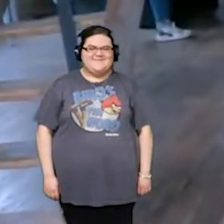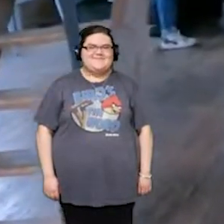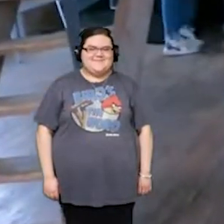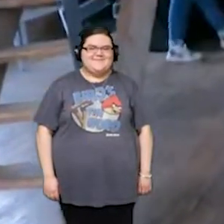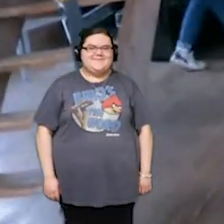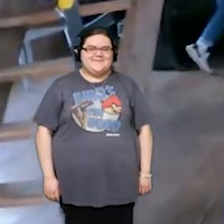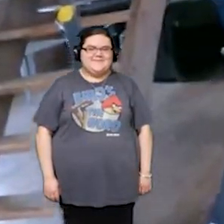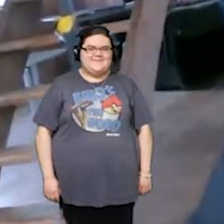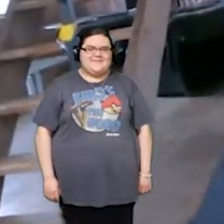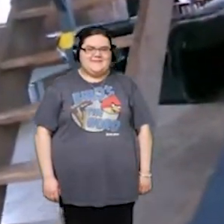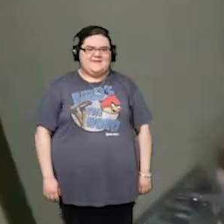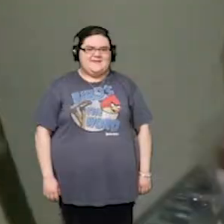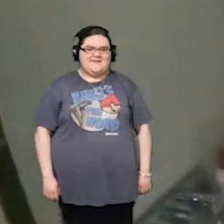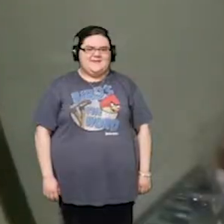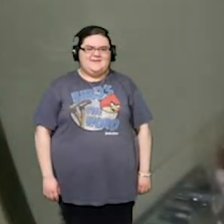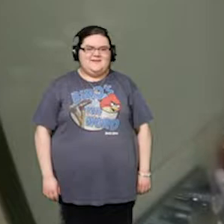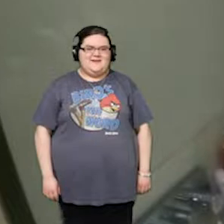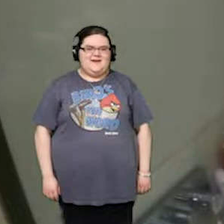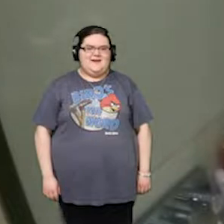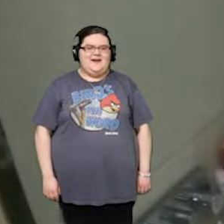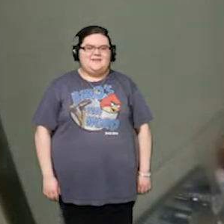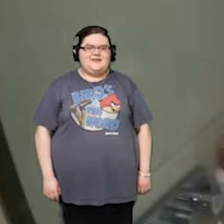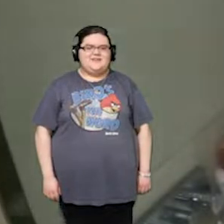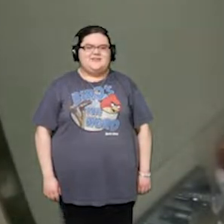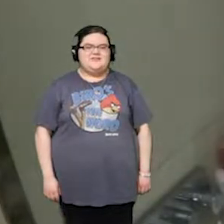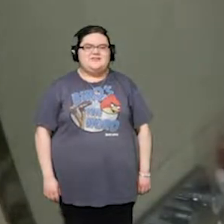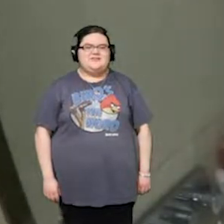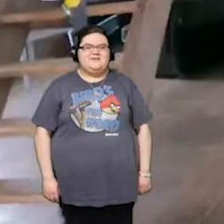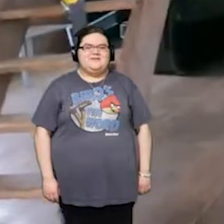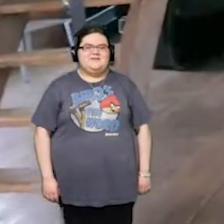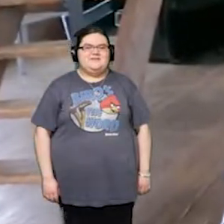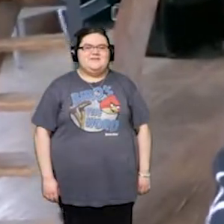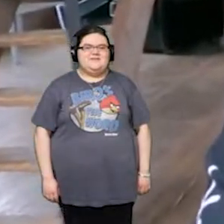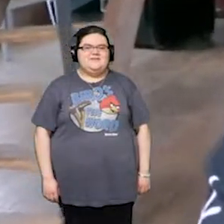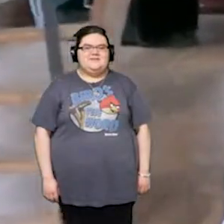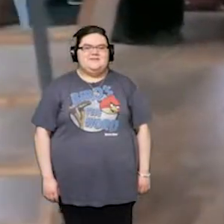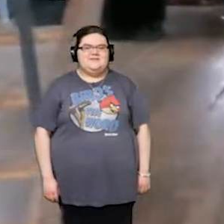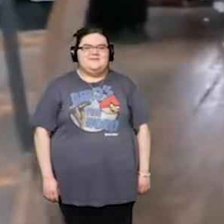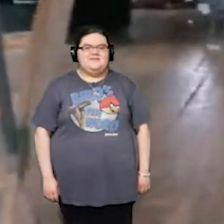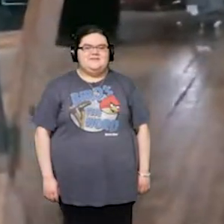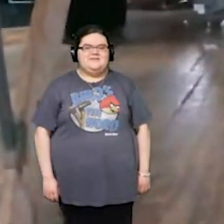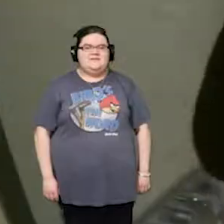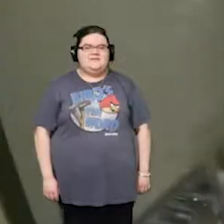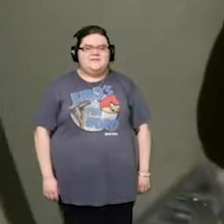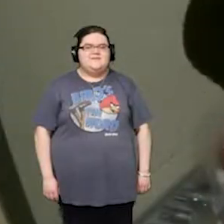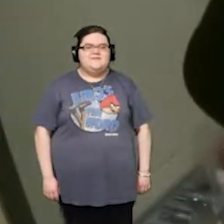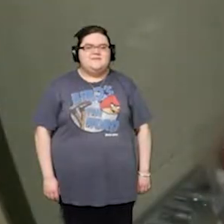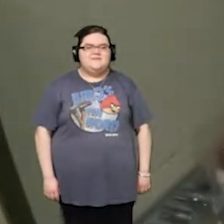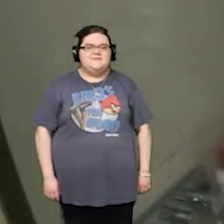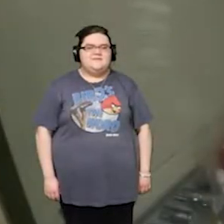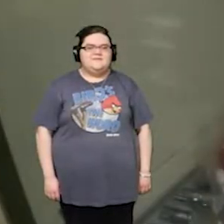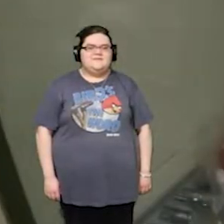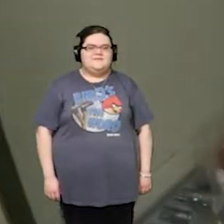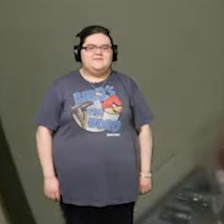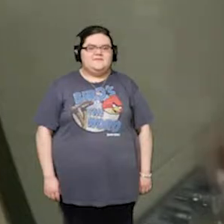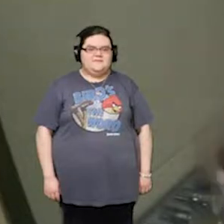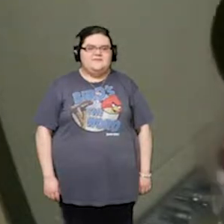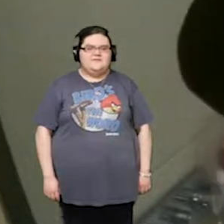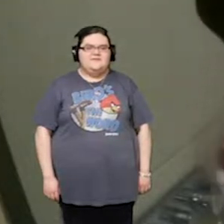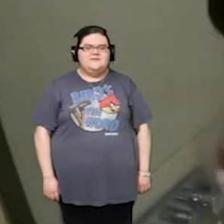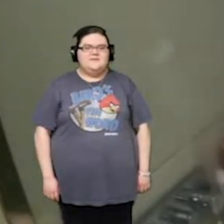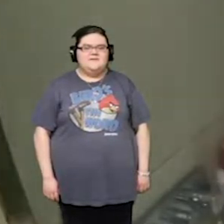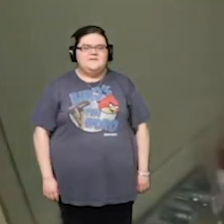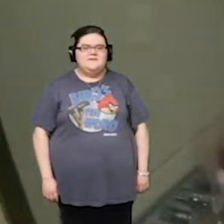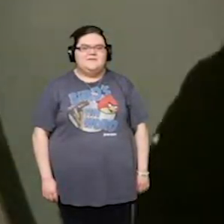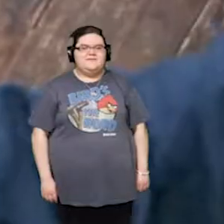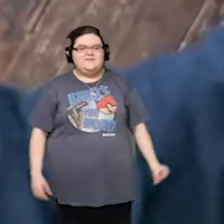used it this morning for a light touch because my hair is super fluffy. So I know they're going to be cutting my hair, so I didn't put too much product in, but this is the one I used today. That's